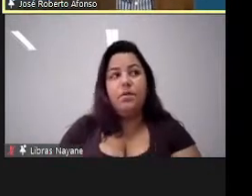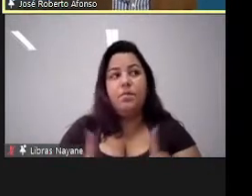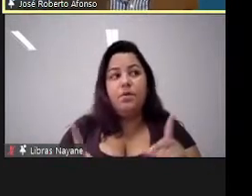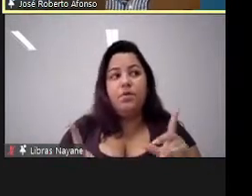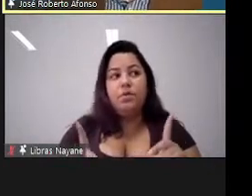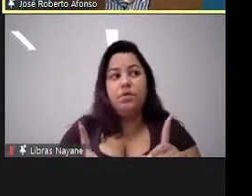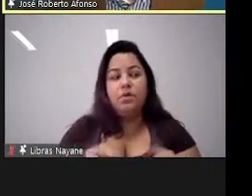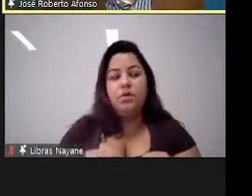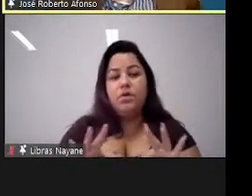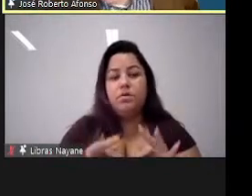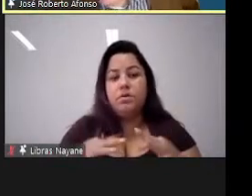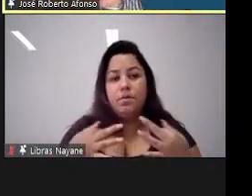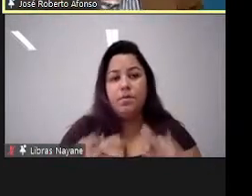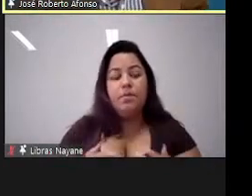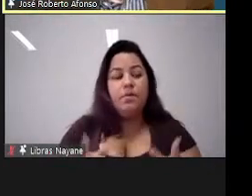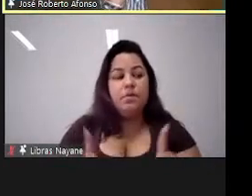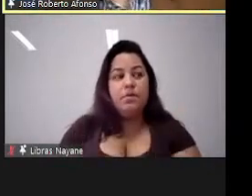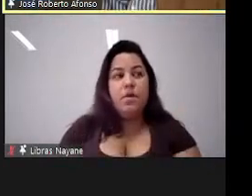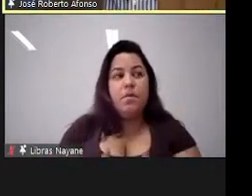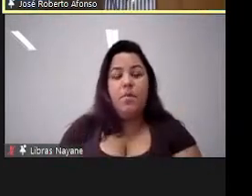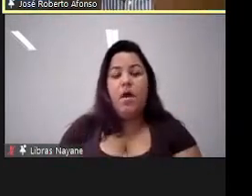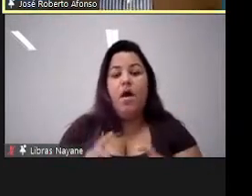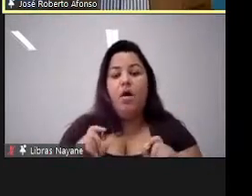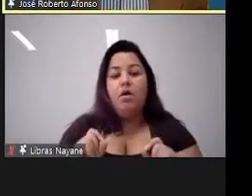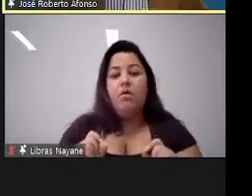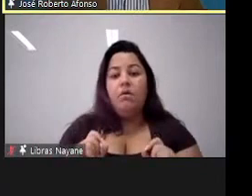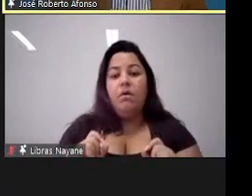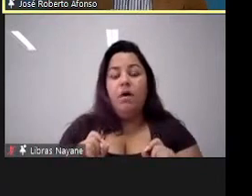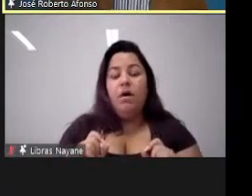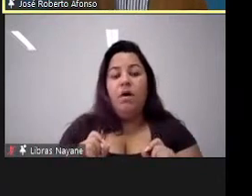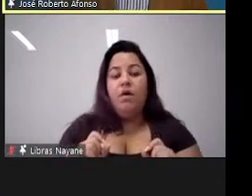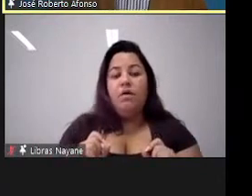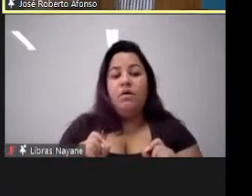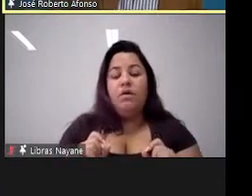simplified taxation systems,